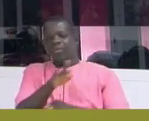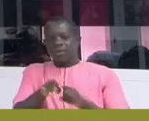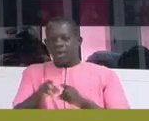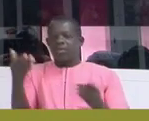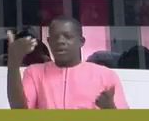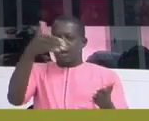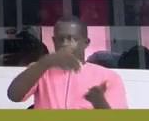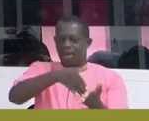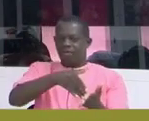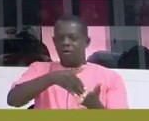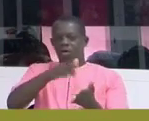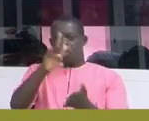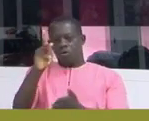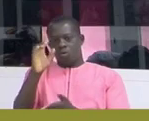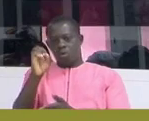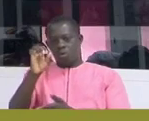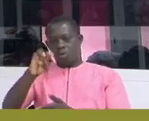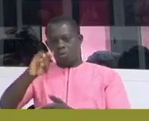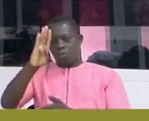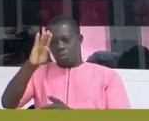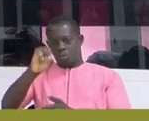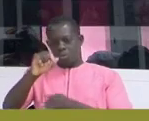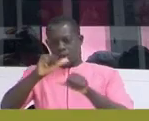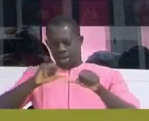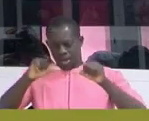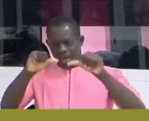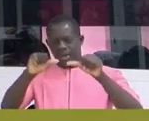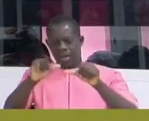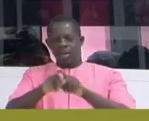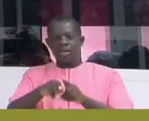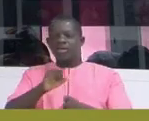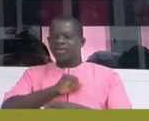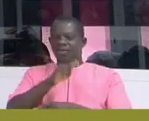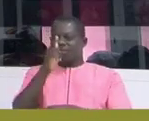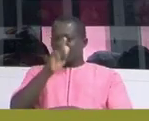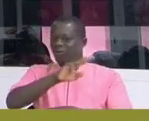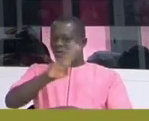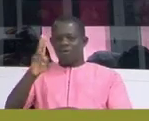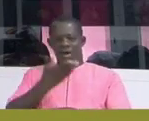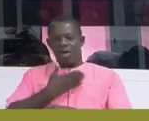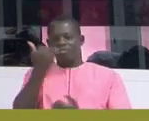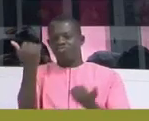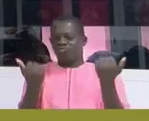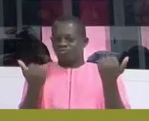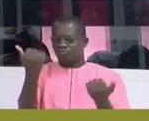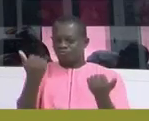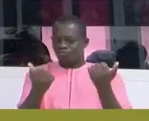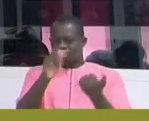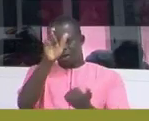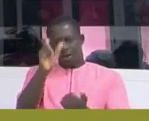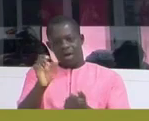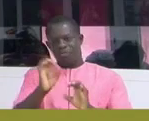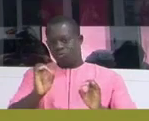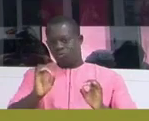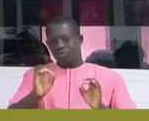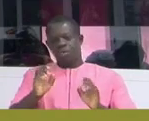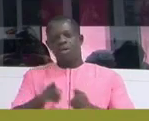When I left there, I came to the comos. I did not have a vehicle.